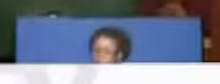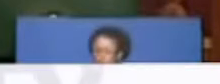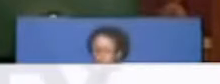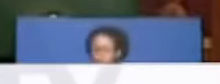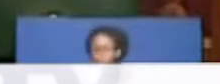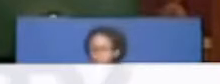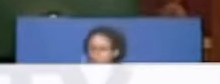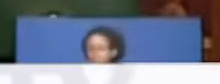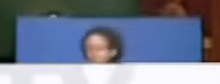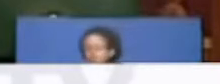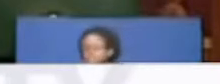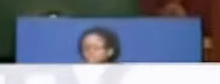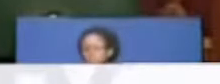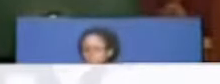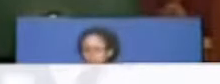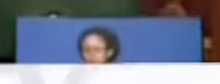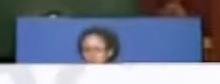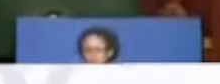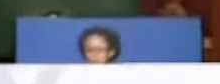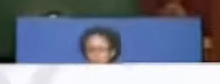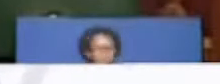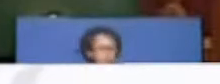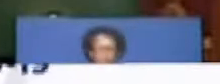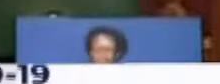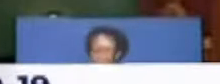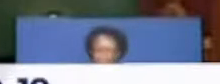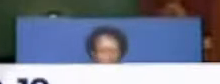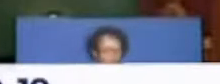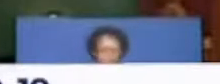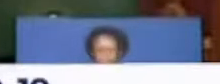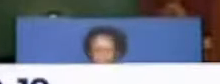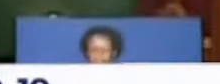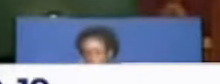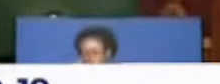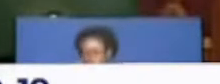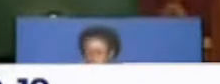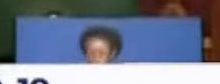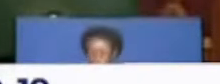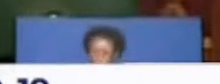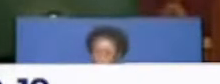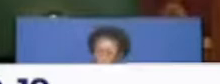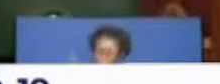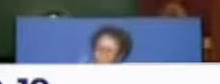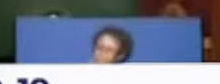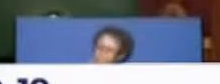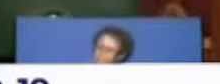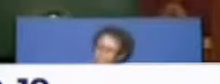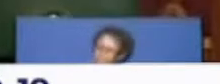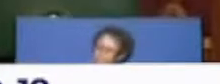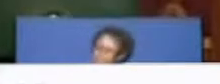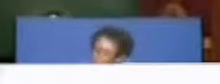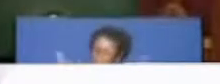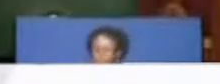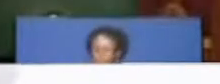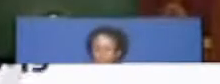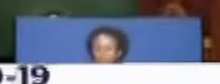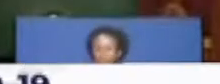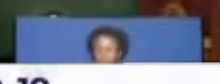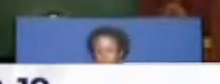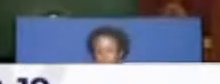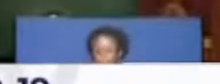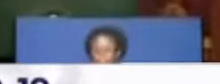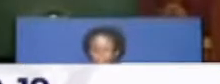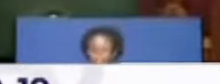were distressed as a result of the economic effects of the COVID-19 pandemic. The Central Bank of